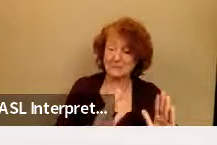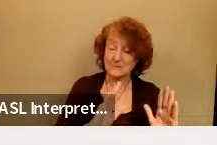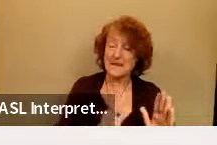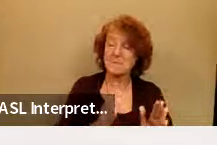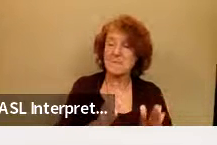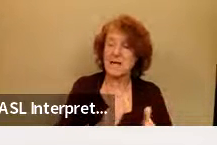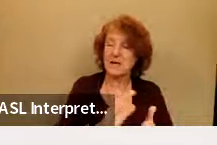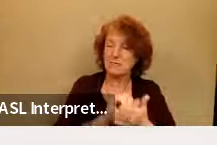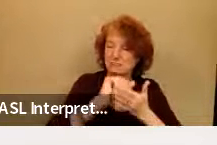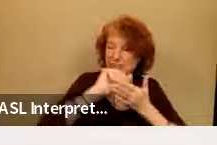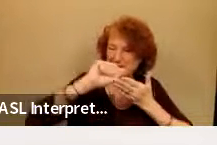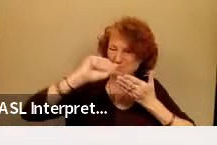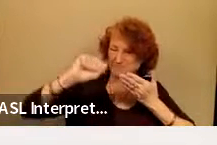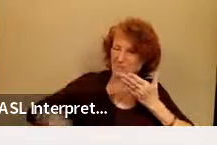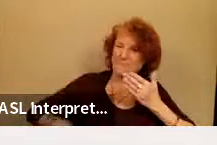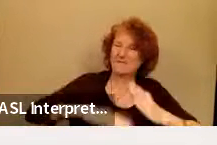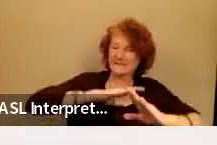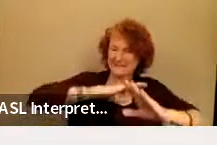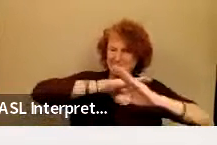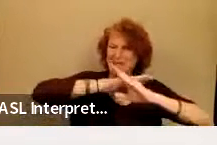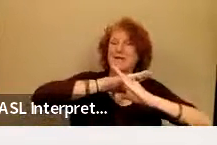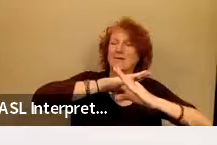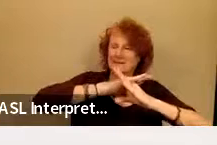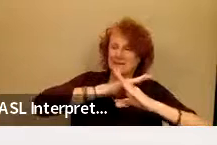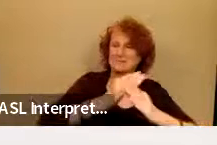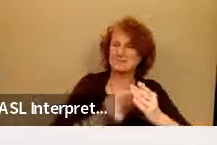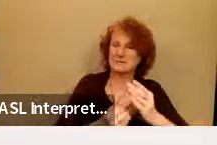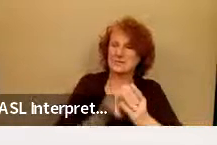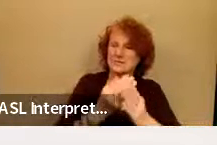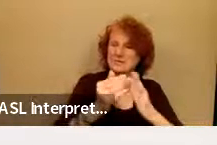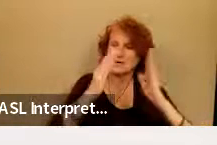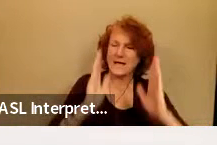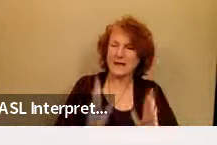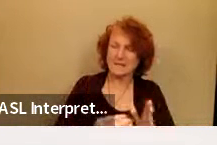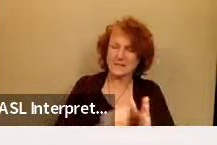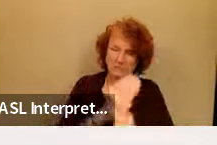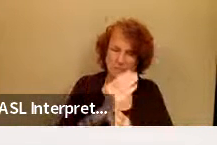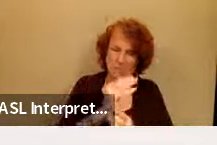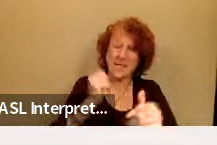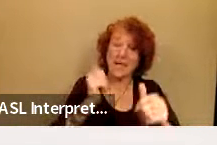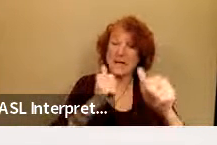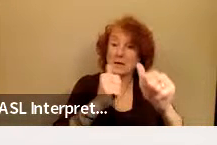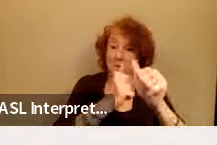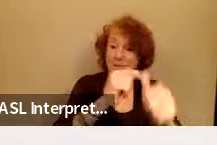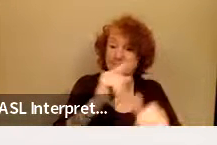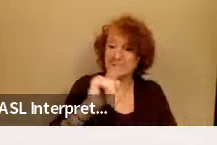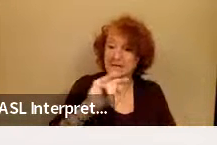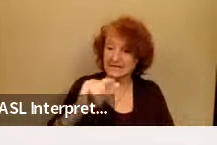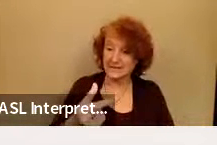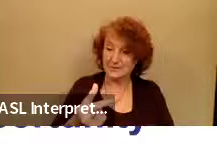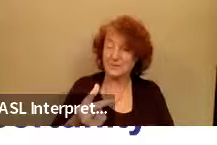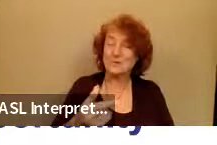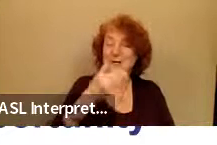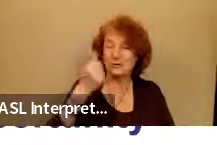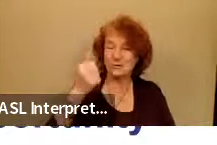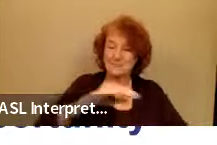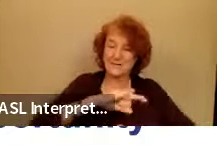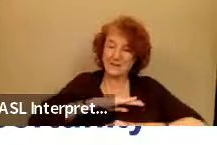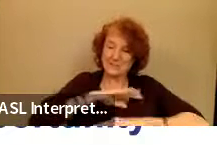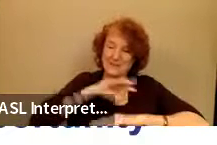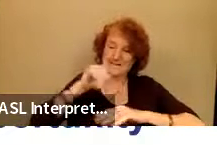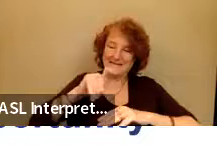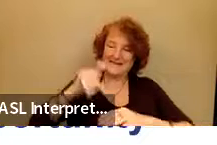zoning that have created barriers to housing growth and updating our zoning to better meet the needs of New Yorkers today. If